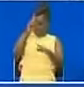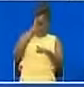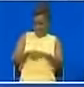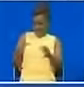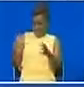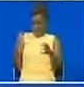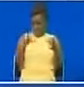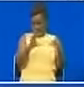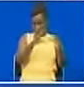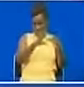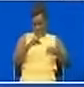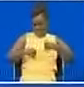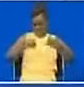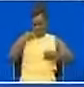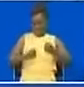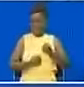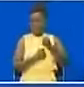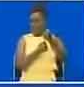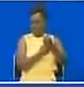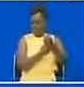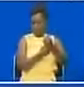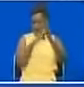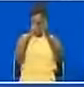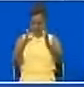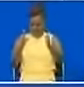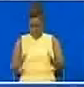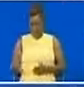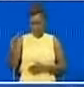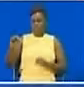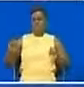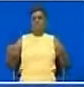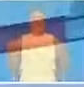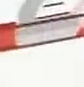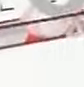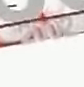where the party enjoys grassroots support? Chris Thairu, KTN News.